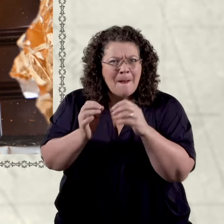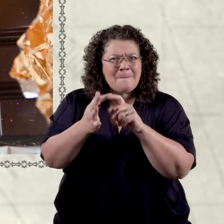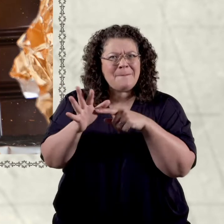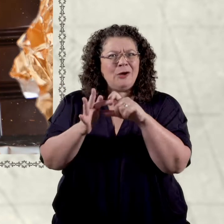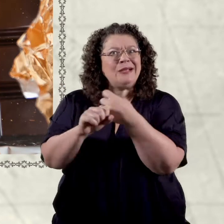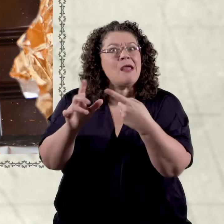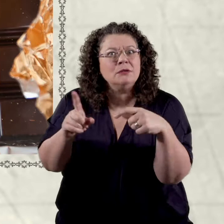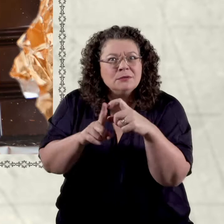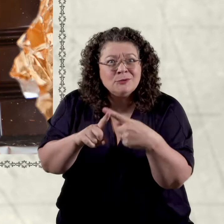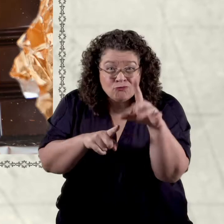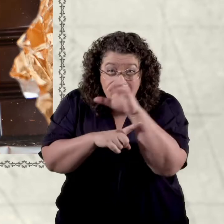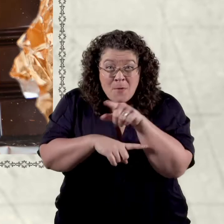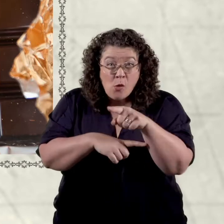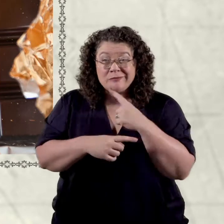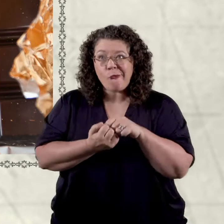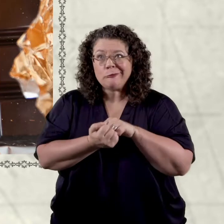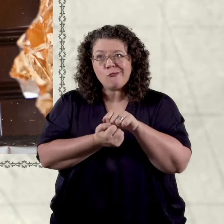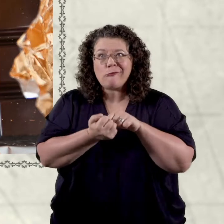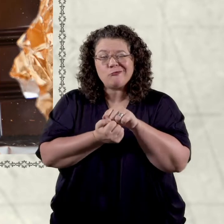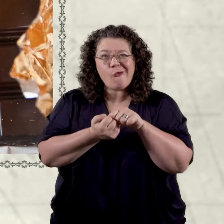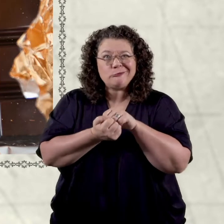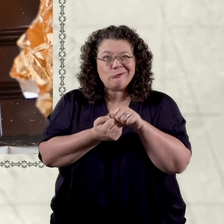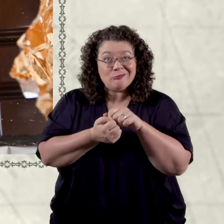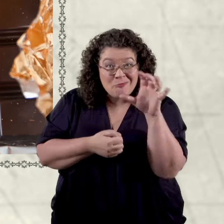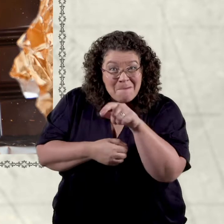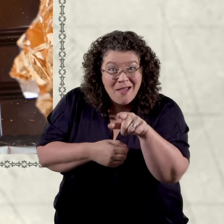Violet Beauregard. Do you remember what she did all the time?